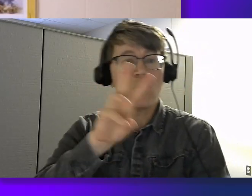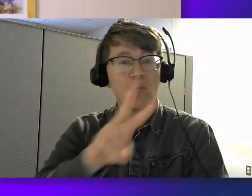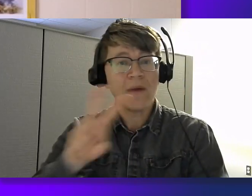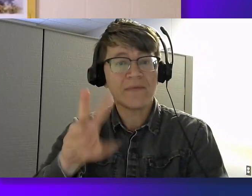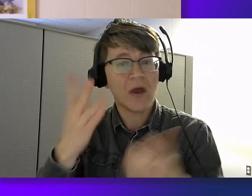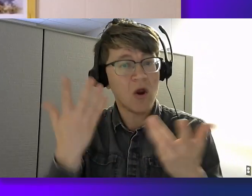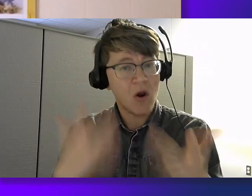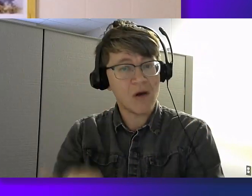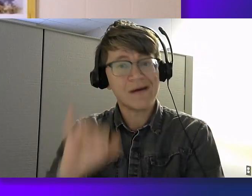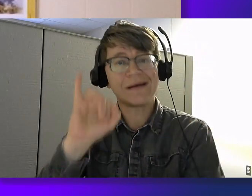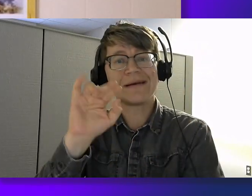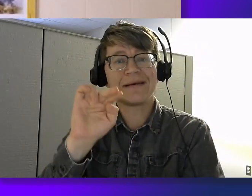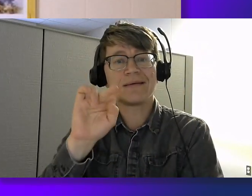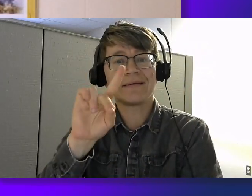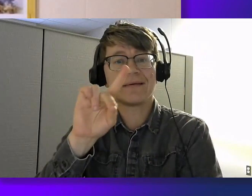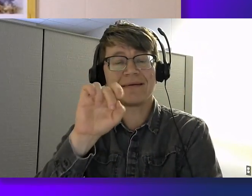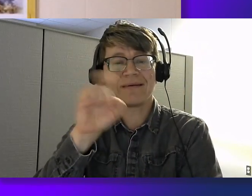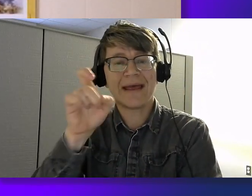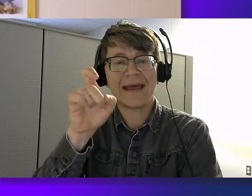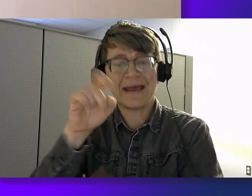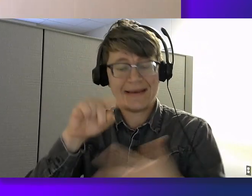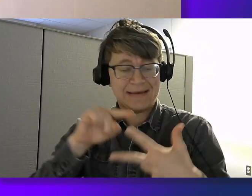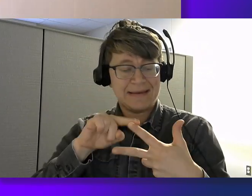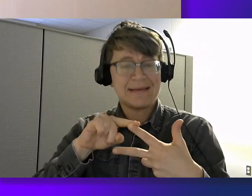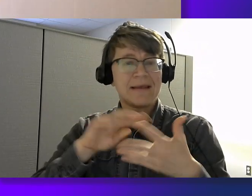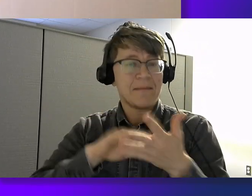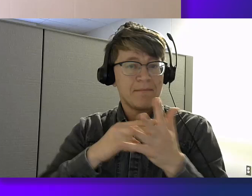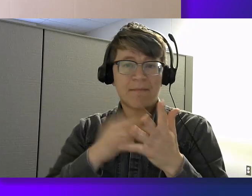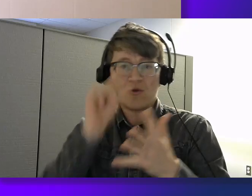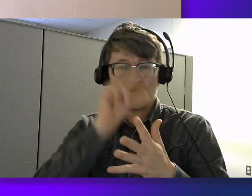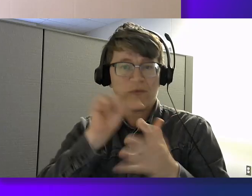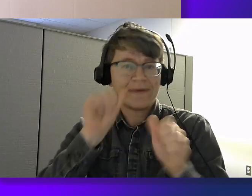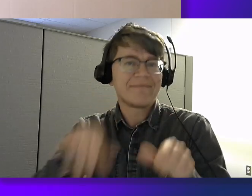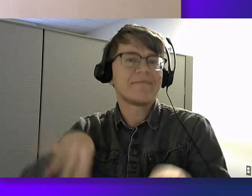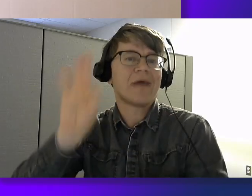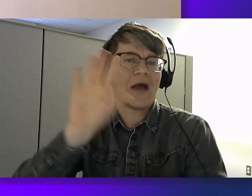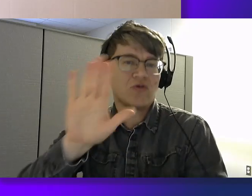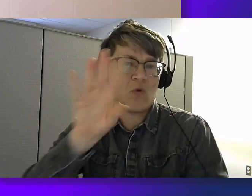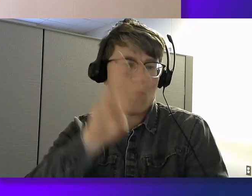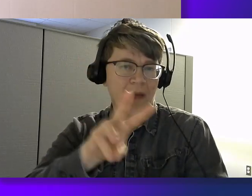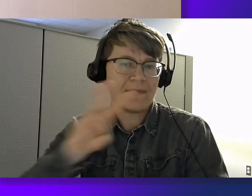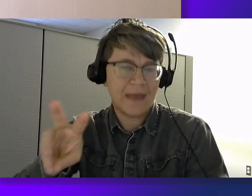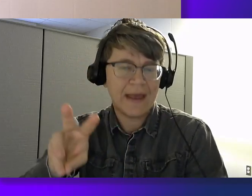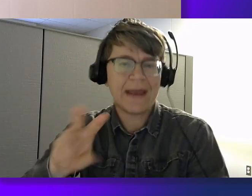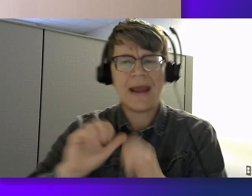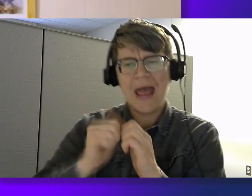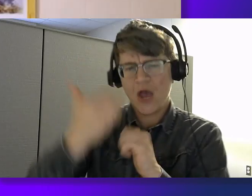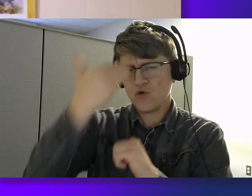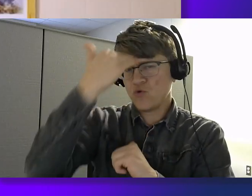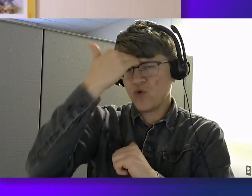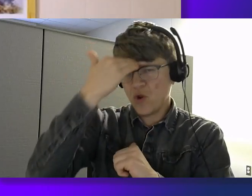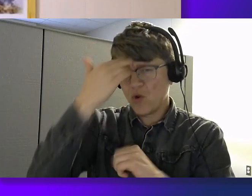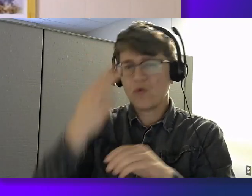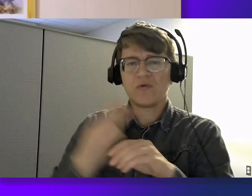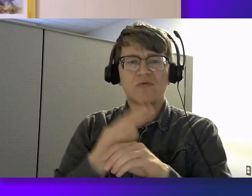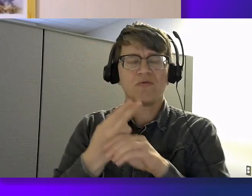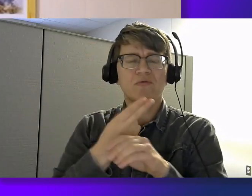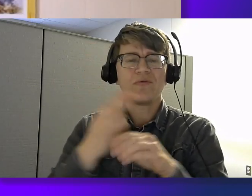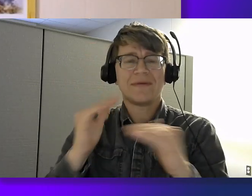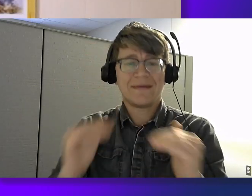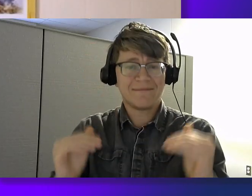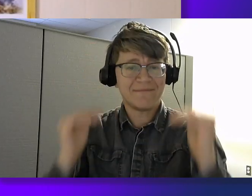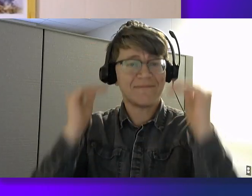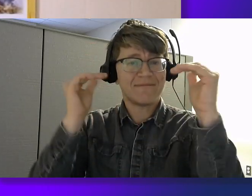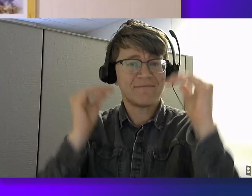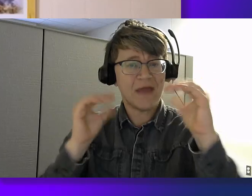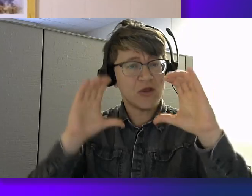able to crawl your page and store its contents. The best way to do this is by using an advanced search operator. An advanced search operator sounds